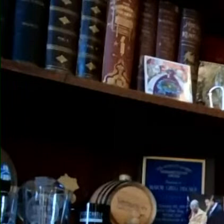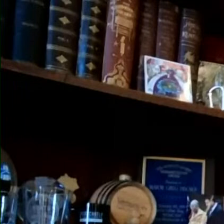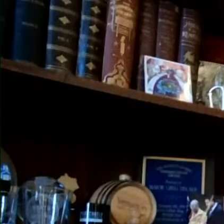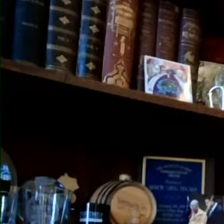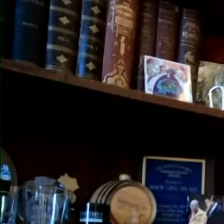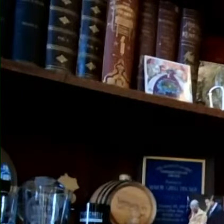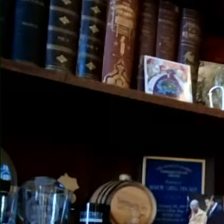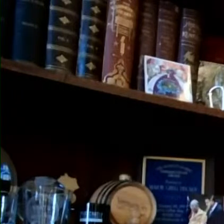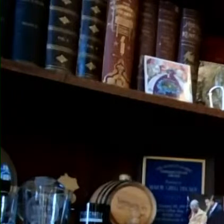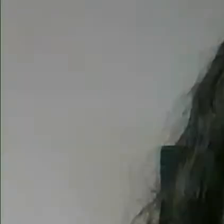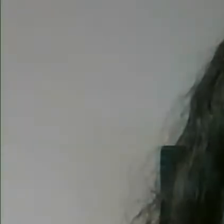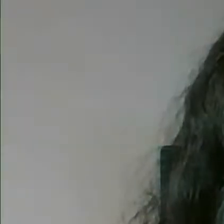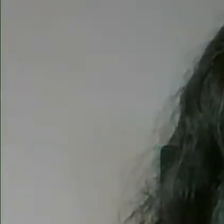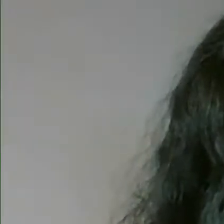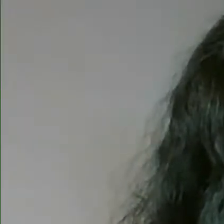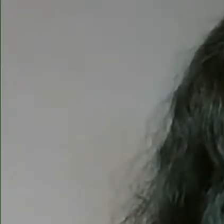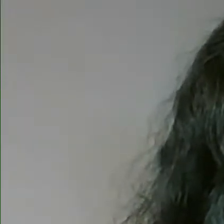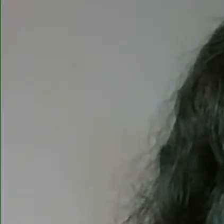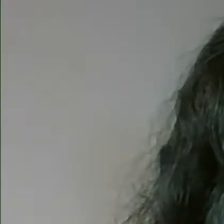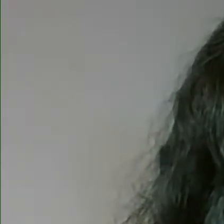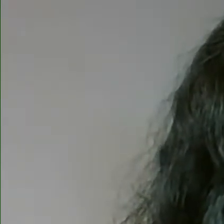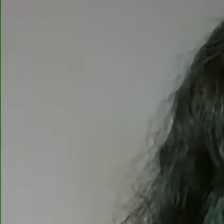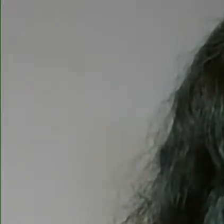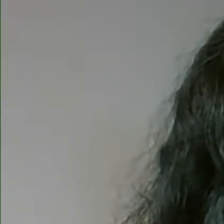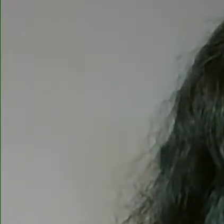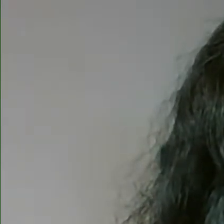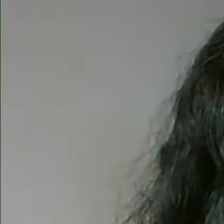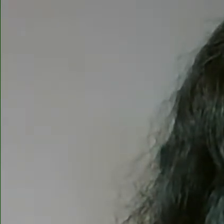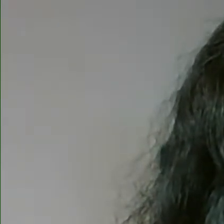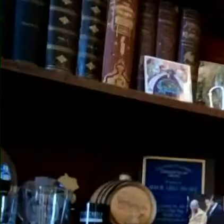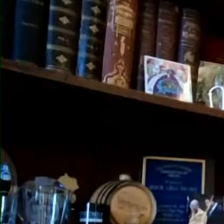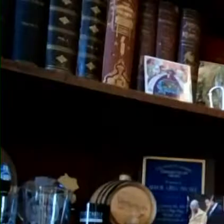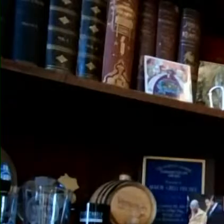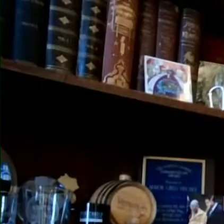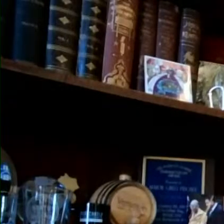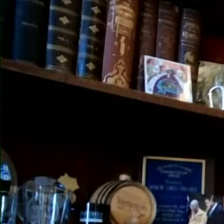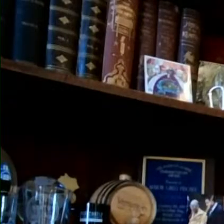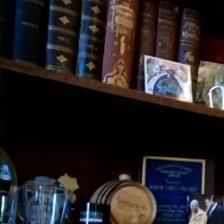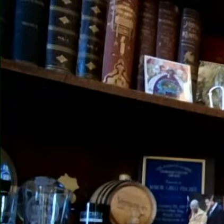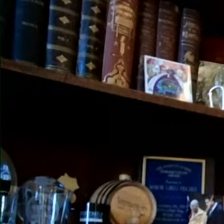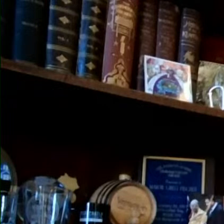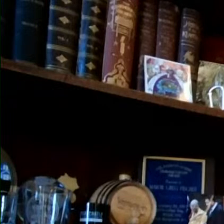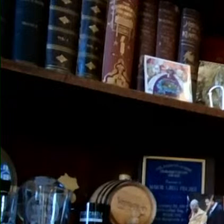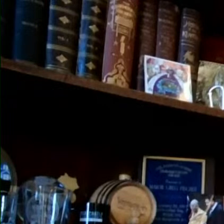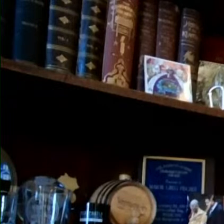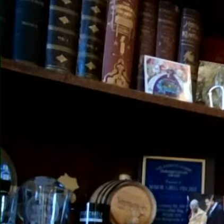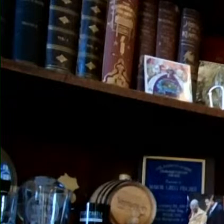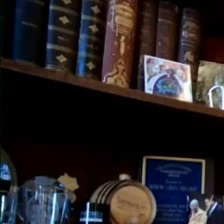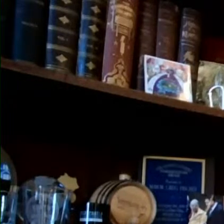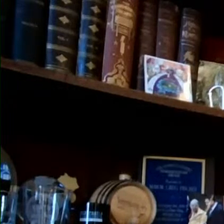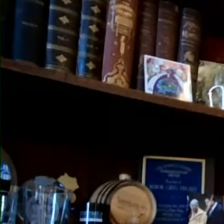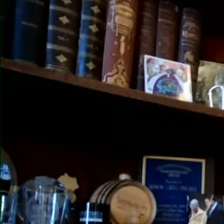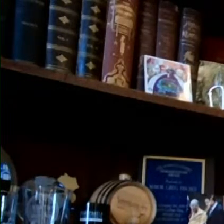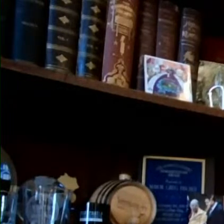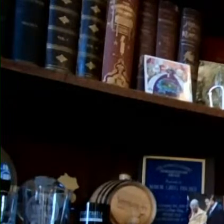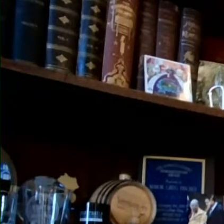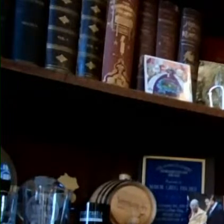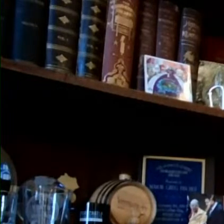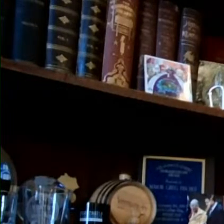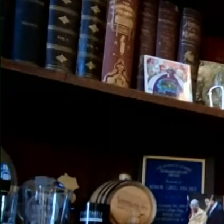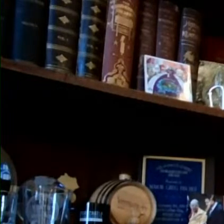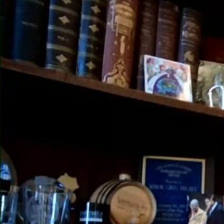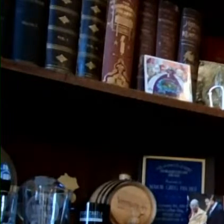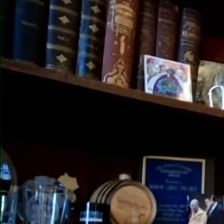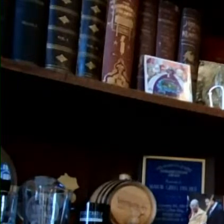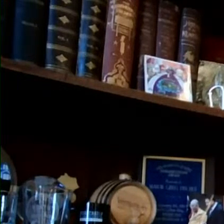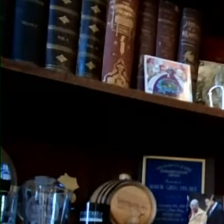case, Marcus. We can get some individual hospital reporting. It runs into the problem that Grace talked about. So